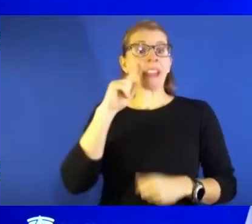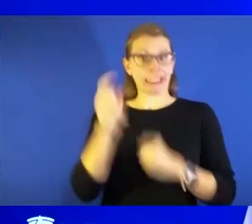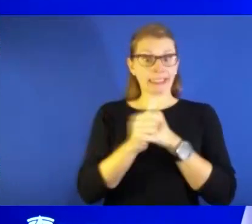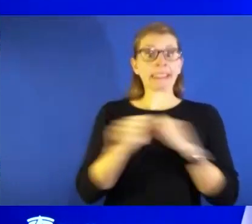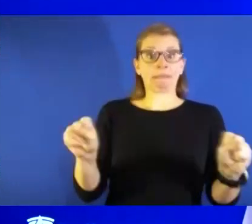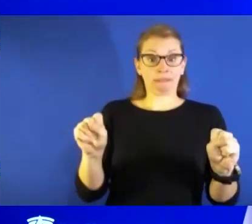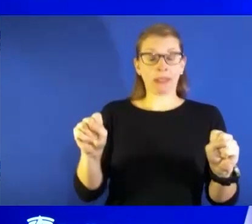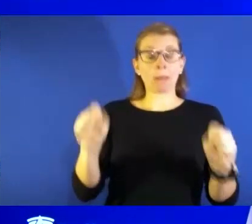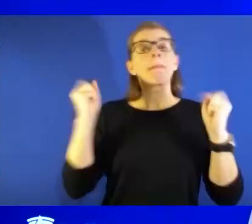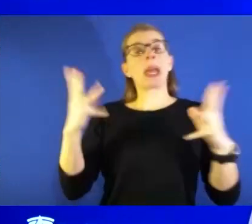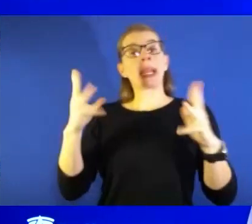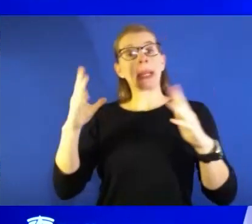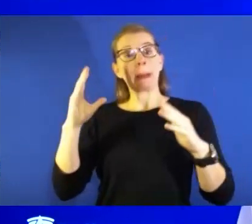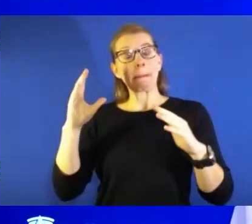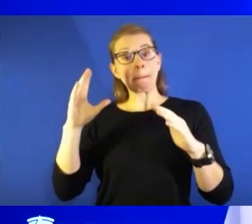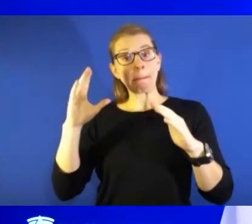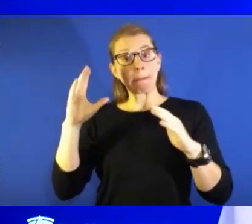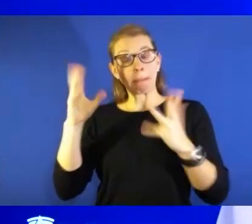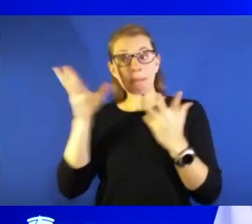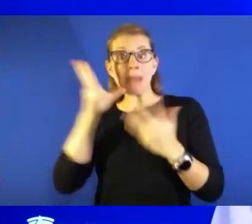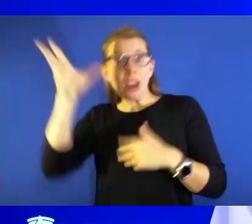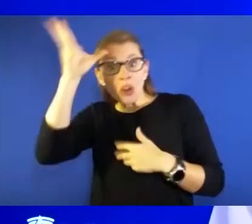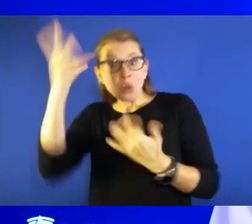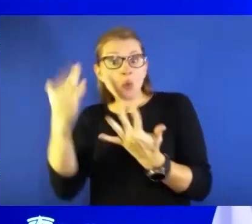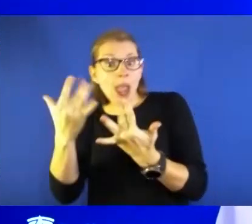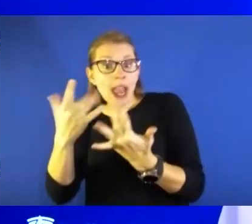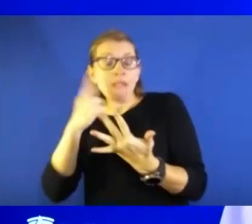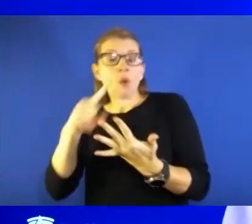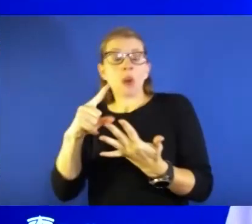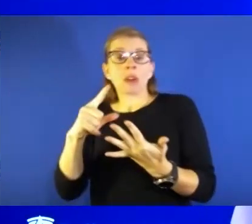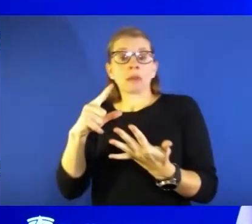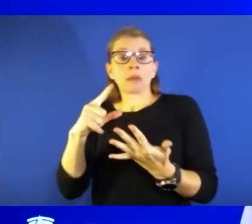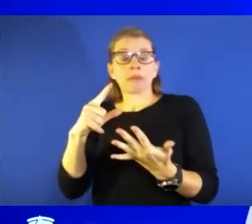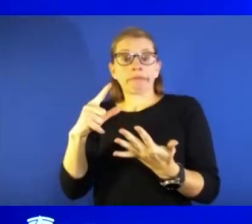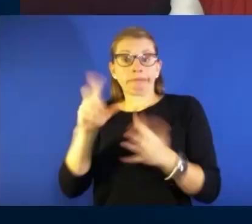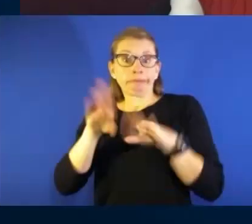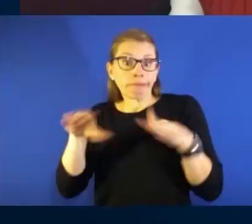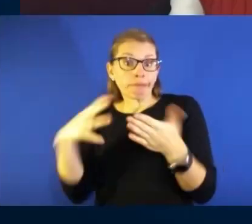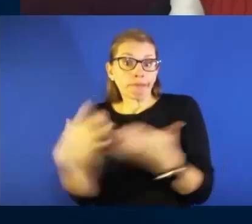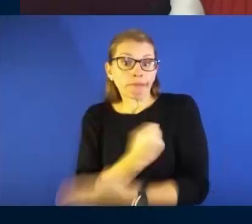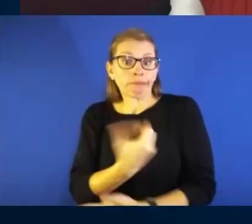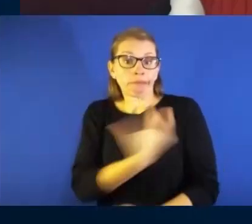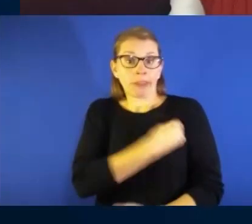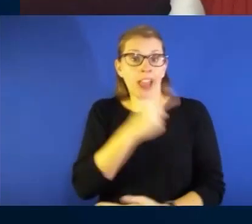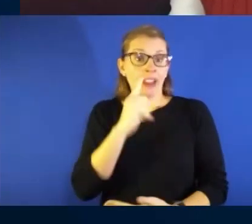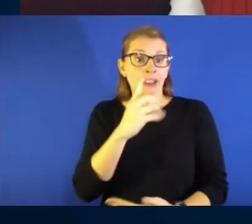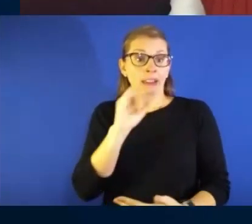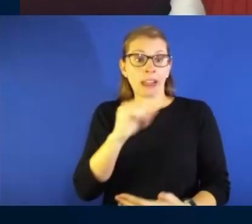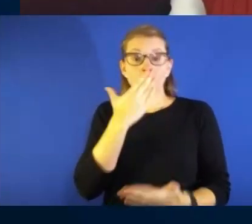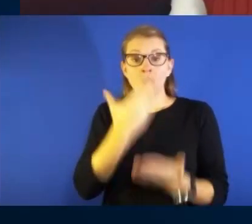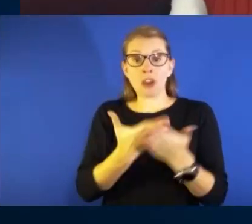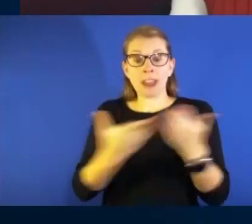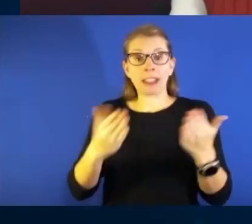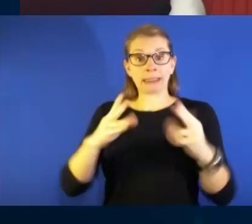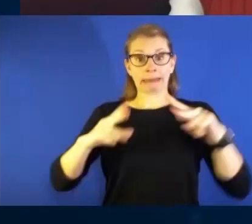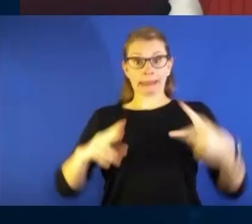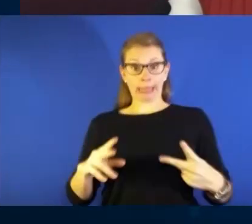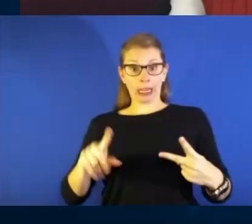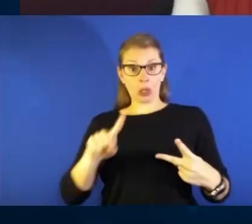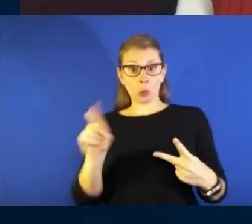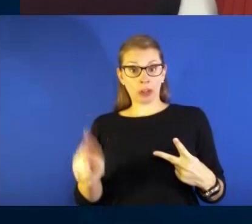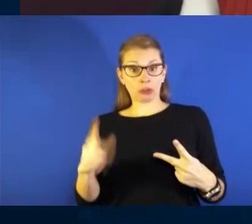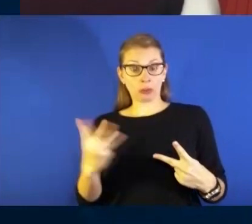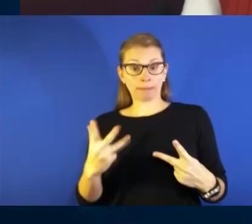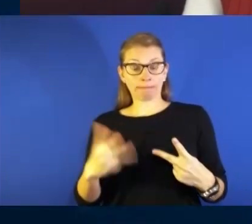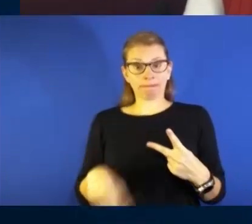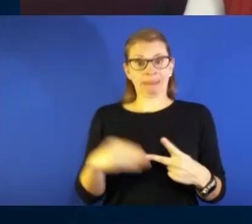are waiting and hoping for their children to be vaccinated soon, and I think that would be a good thing. Nice. And then my second question, this actually